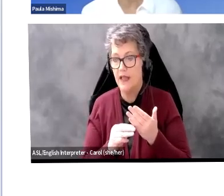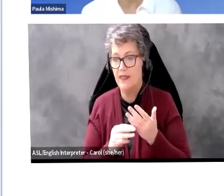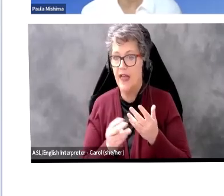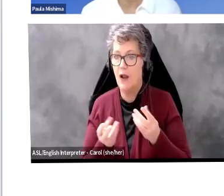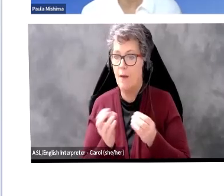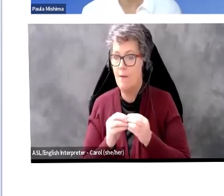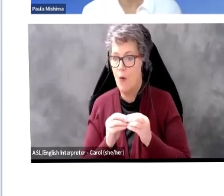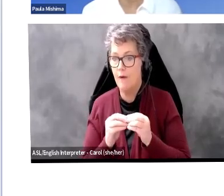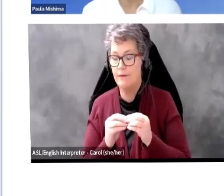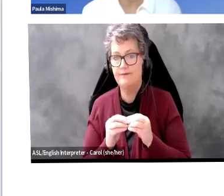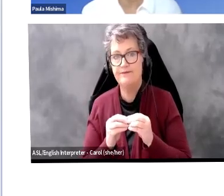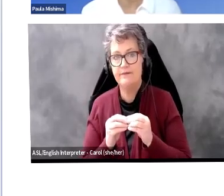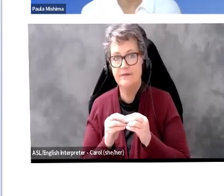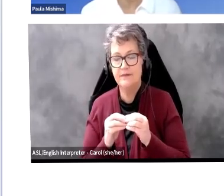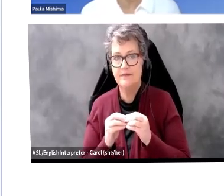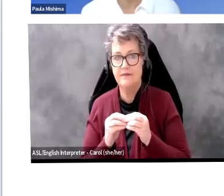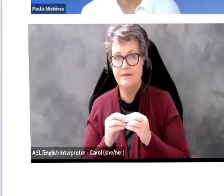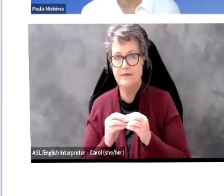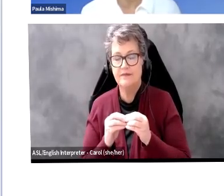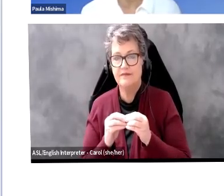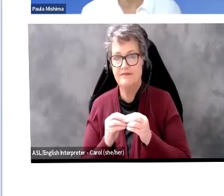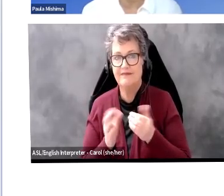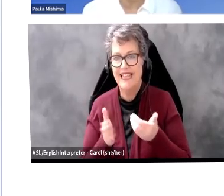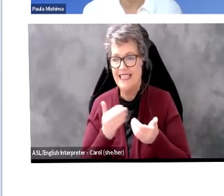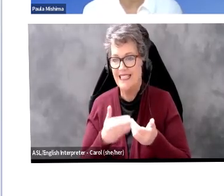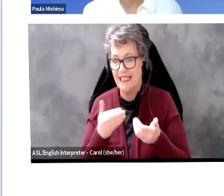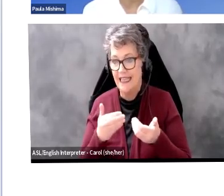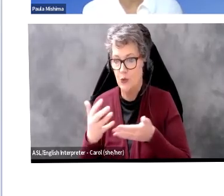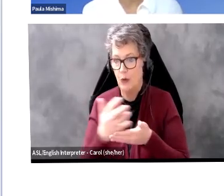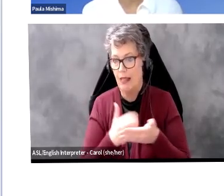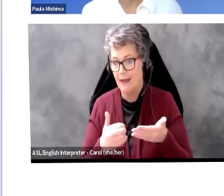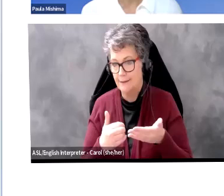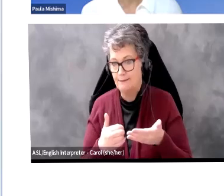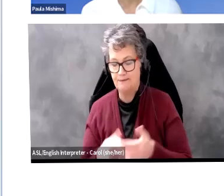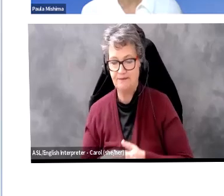more efficiently collected at the LEA level.